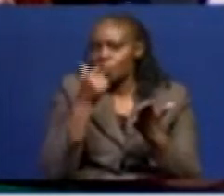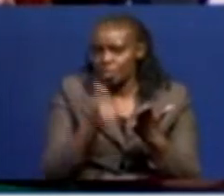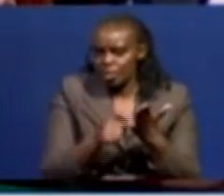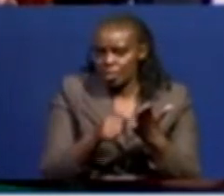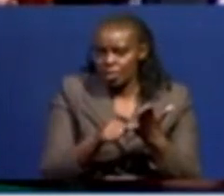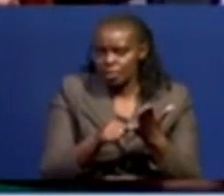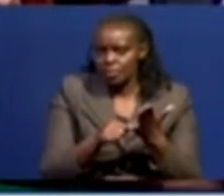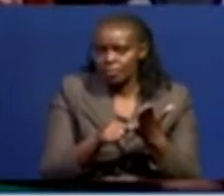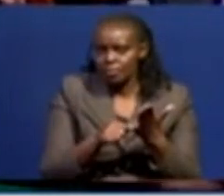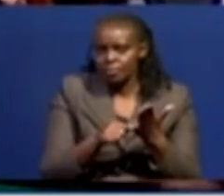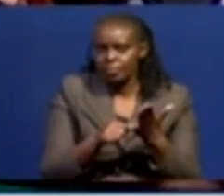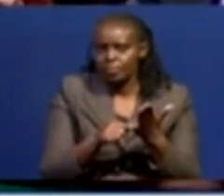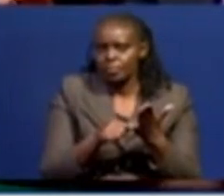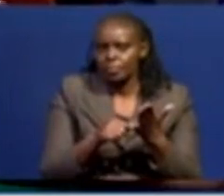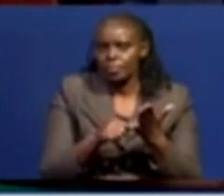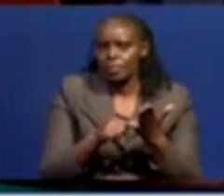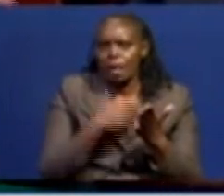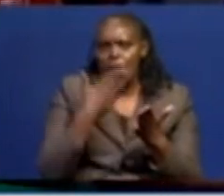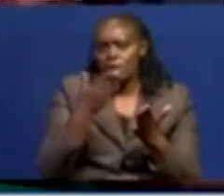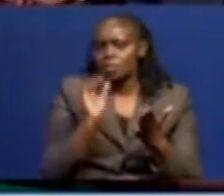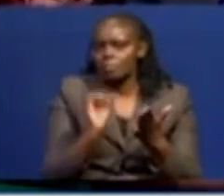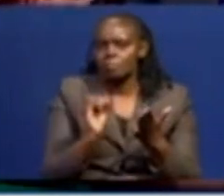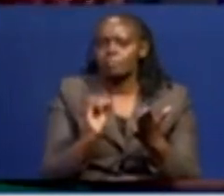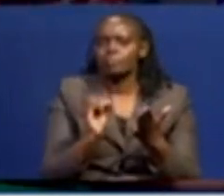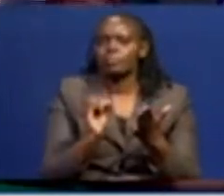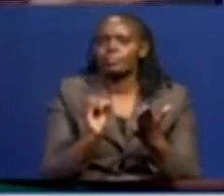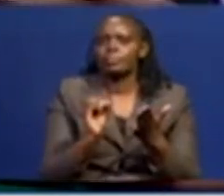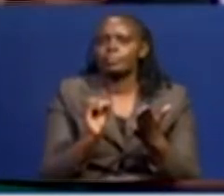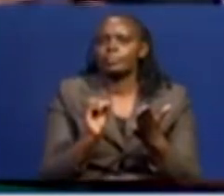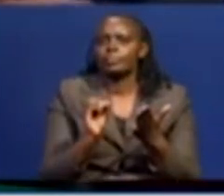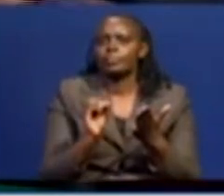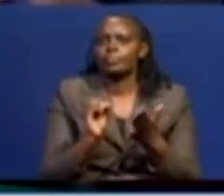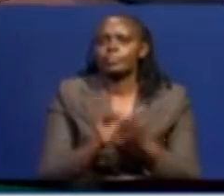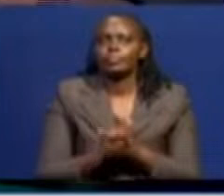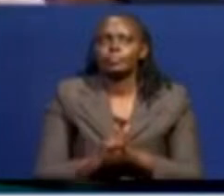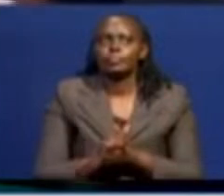that resolution? No.